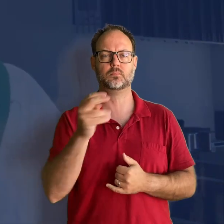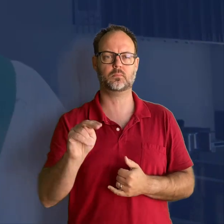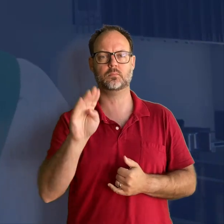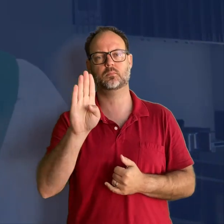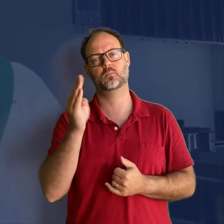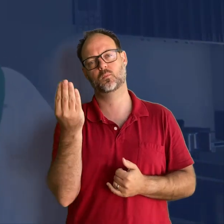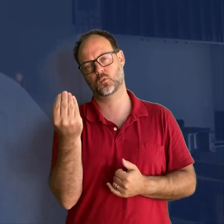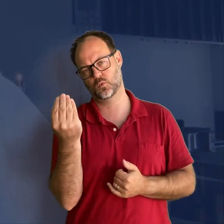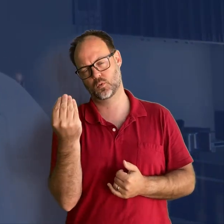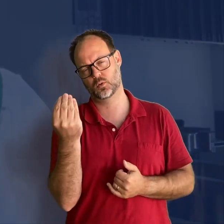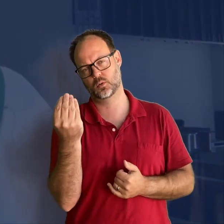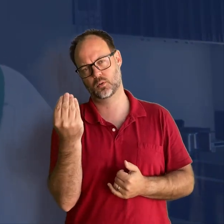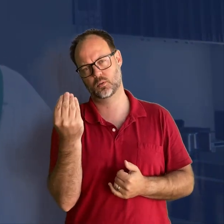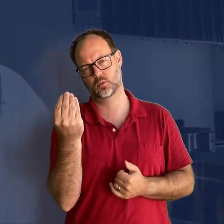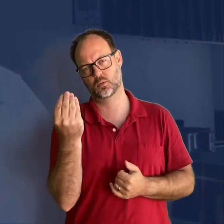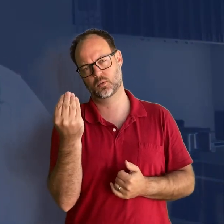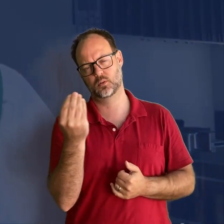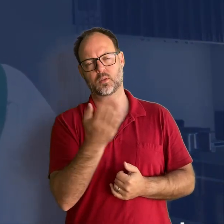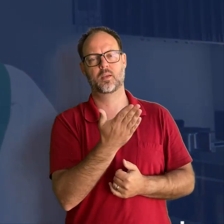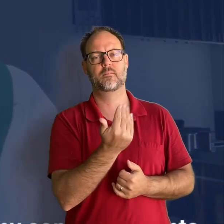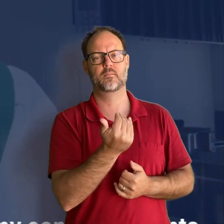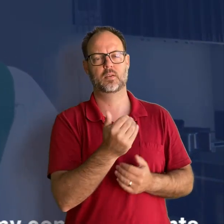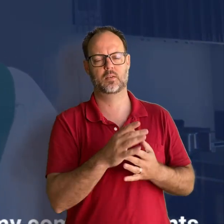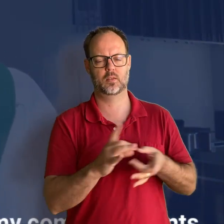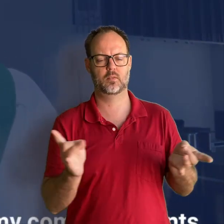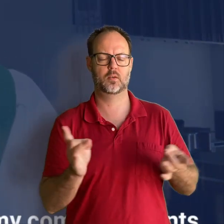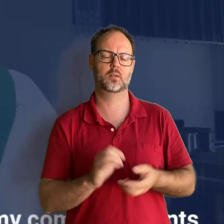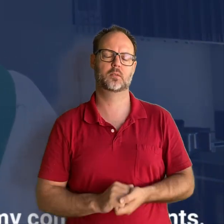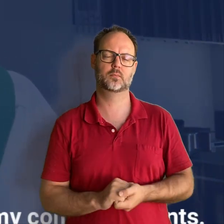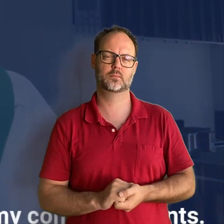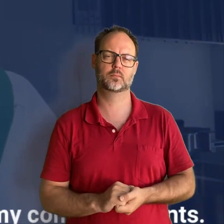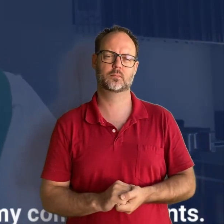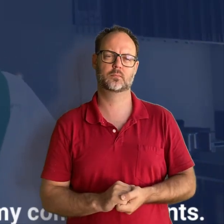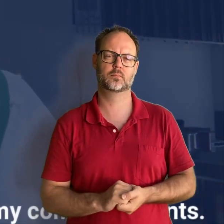John chapter 14, beginning at the 15th verse.